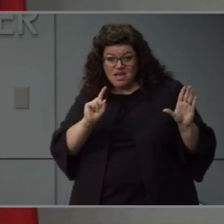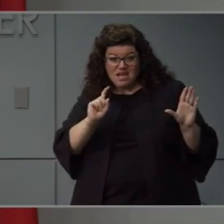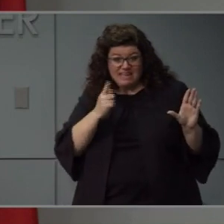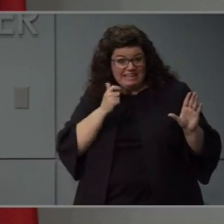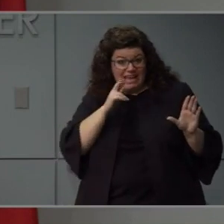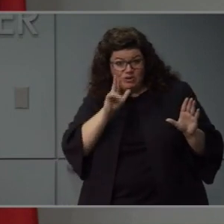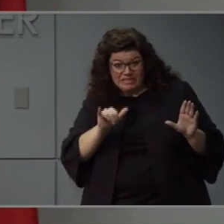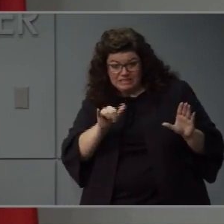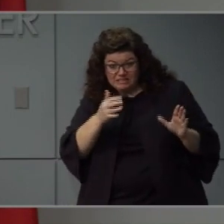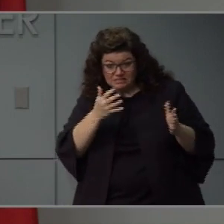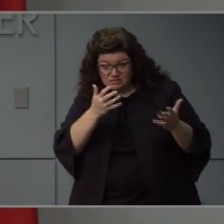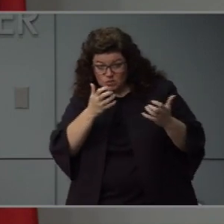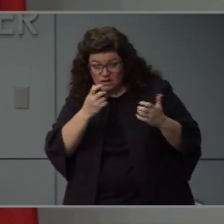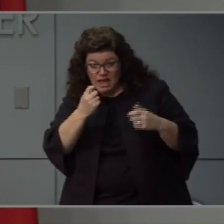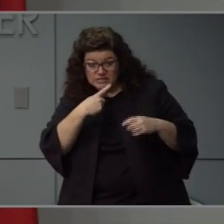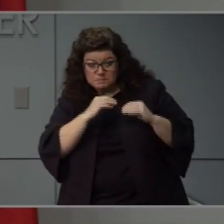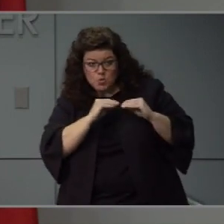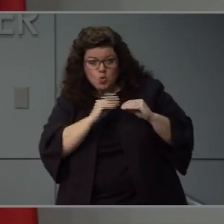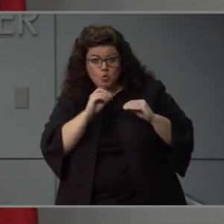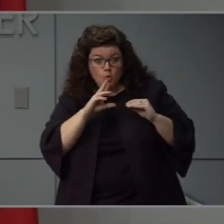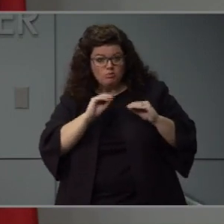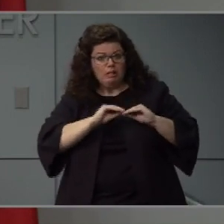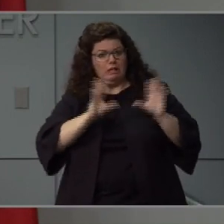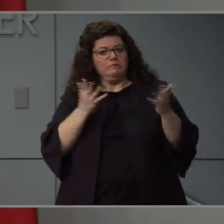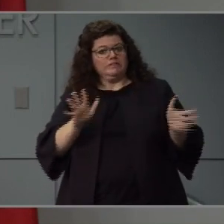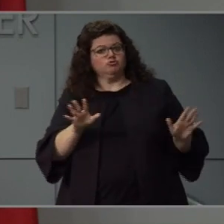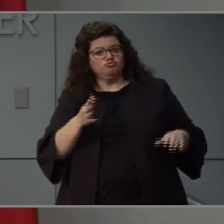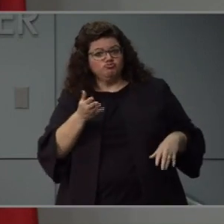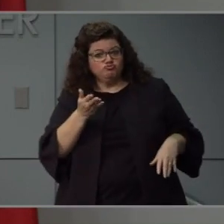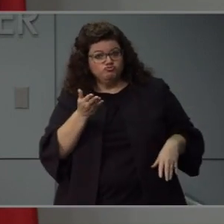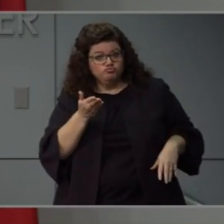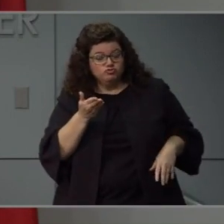Gary, tell me if we want to do follow-up on that.